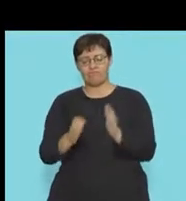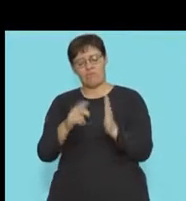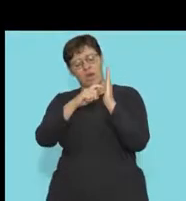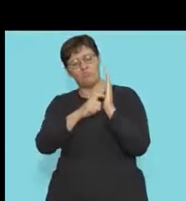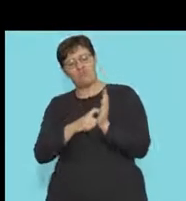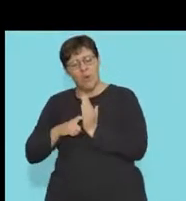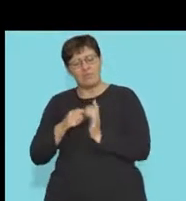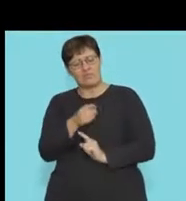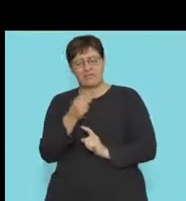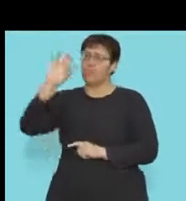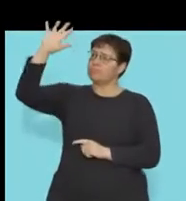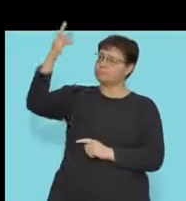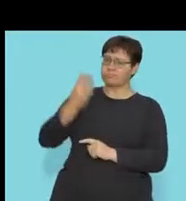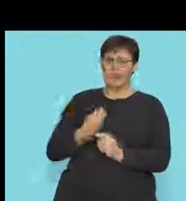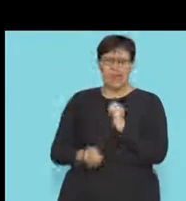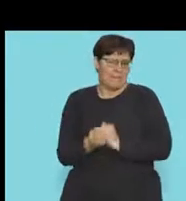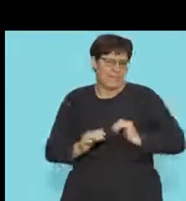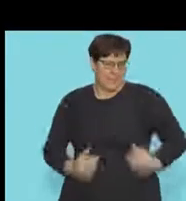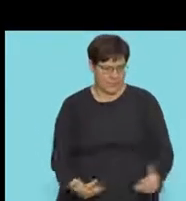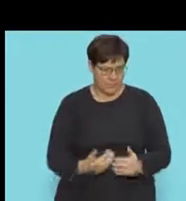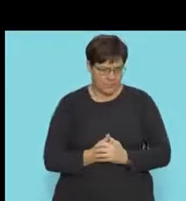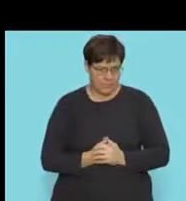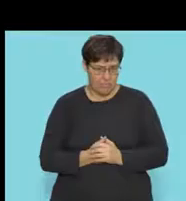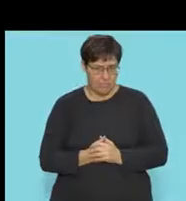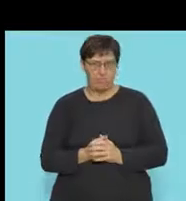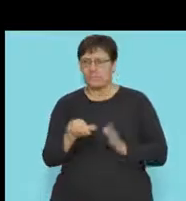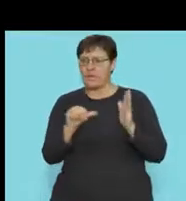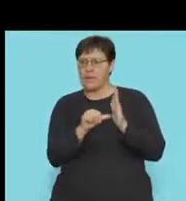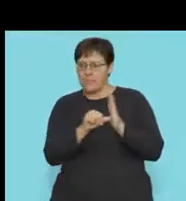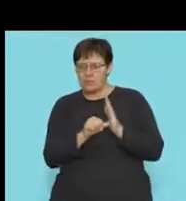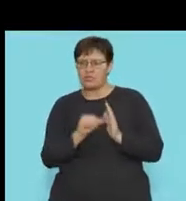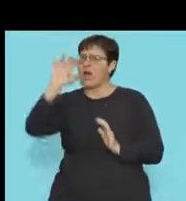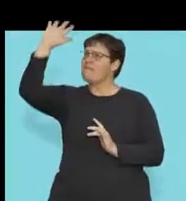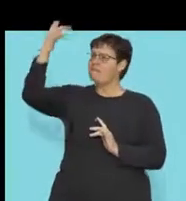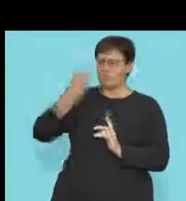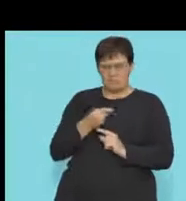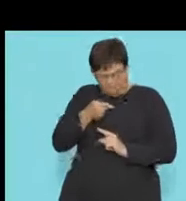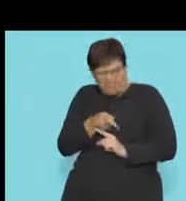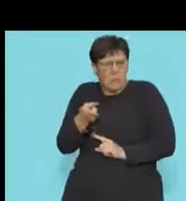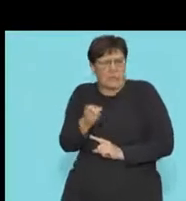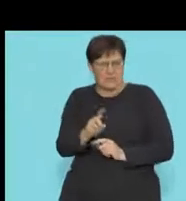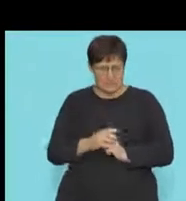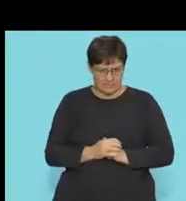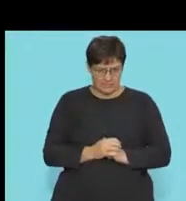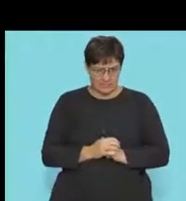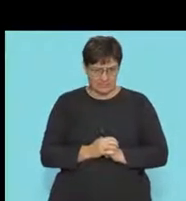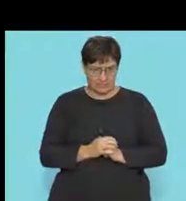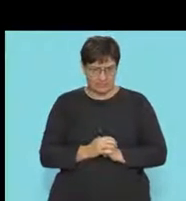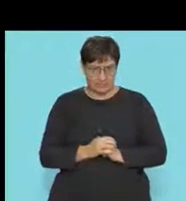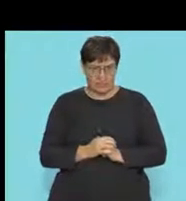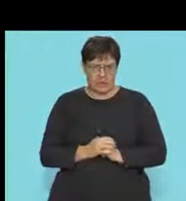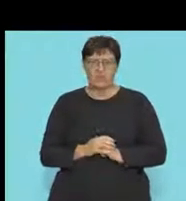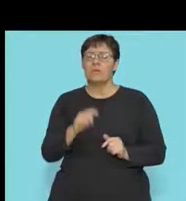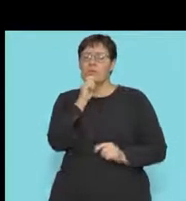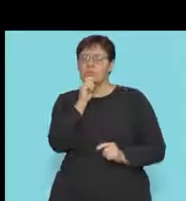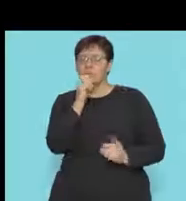and the products of photosynthesis. It's important that we recognize what photosynthesis is. Guys, we often tend to